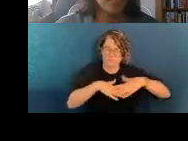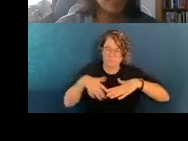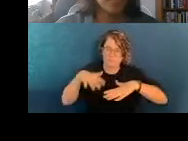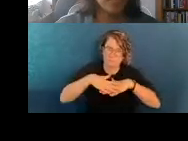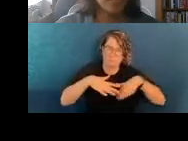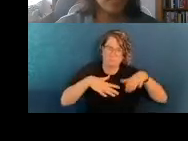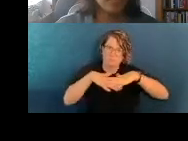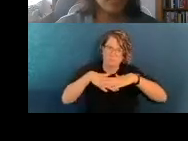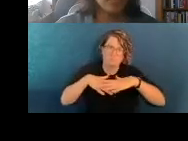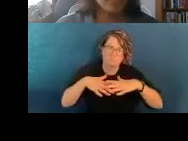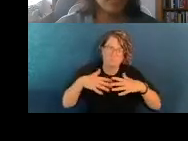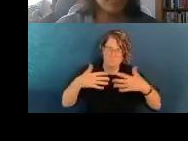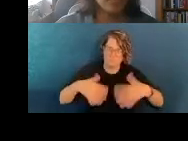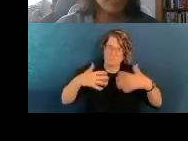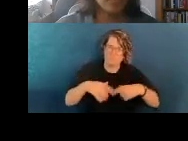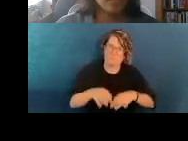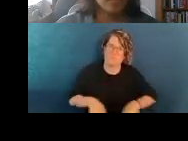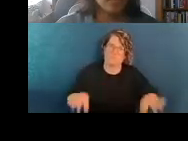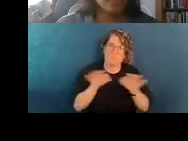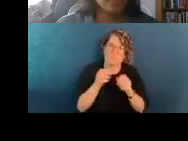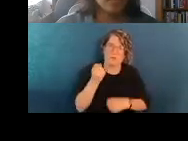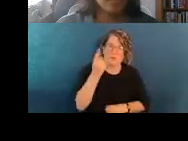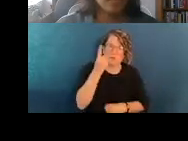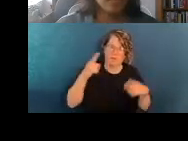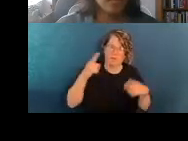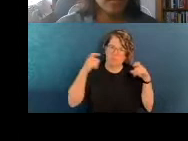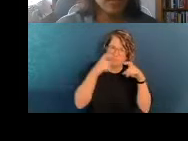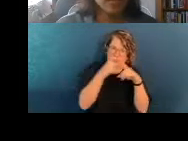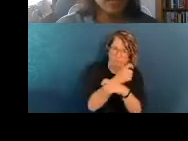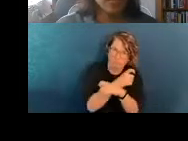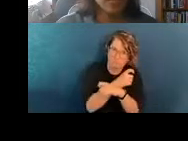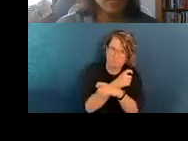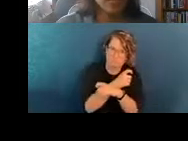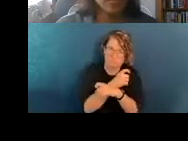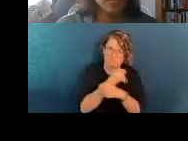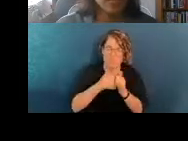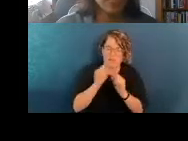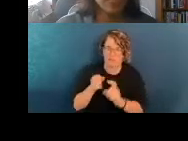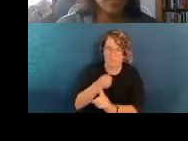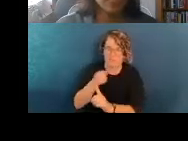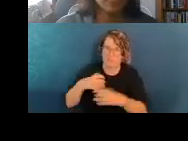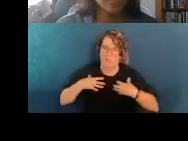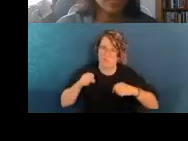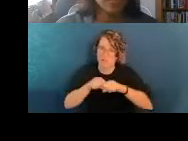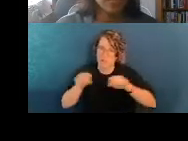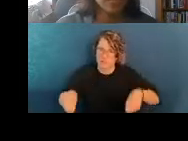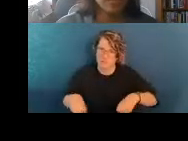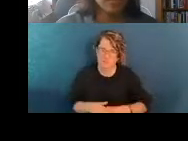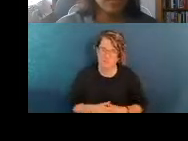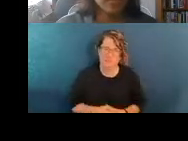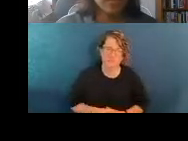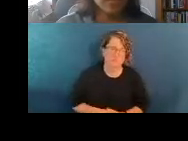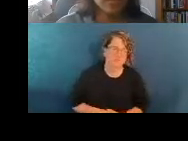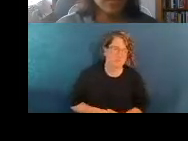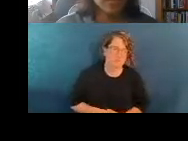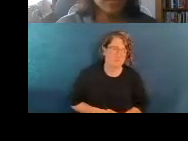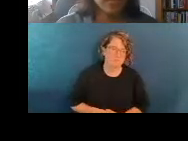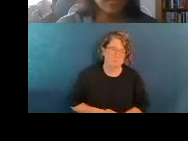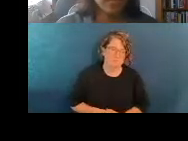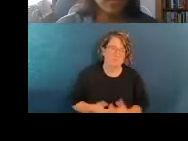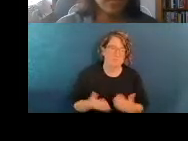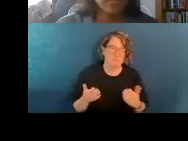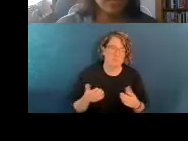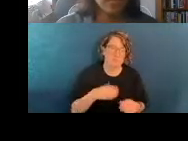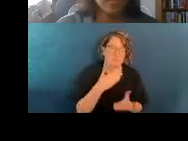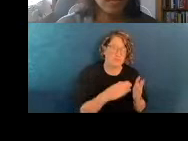multiple levels at which intervention and change can occur within our health systems. But in addition to some history, we'll also take